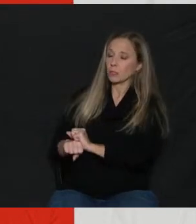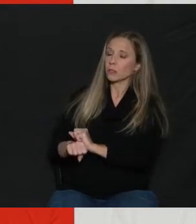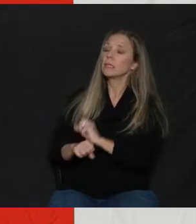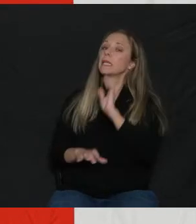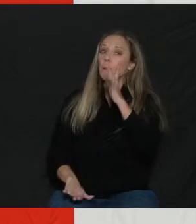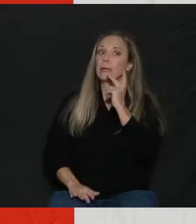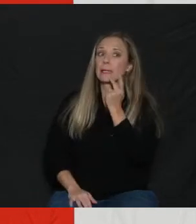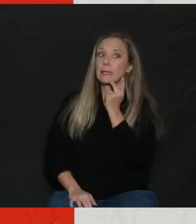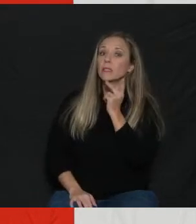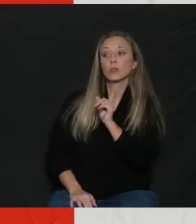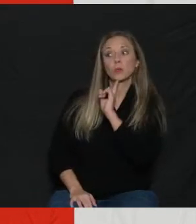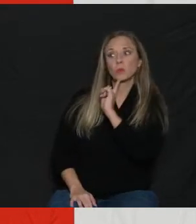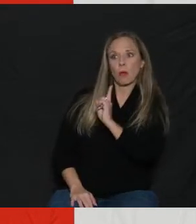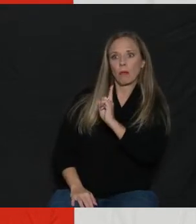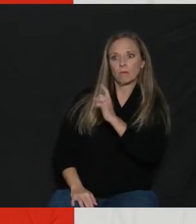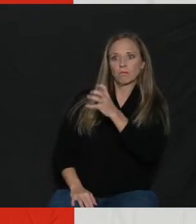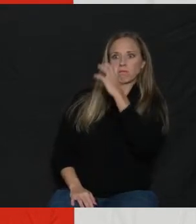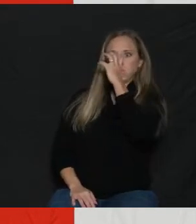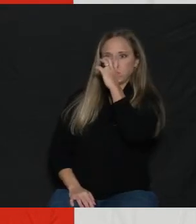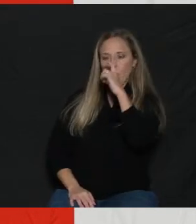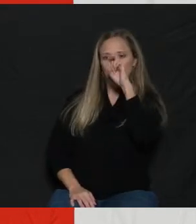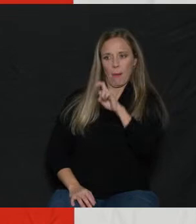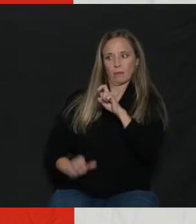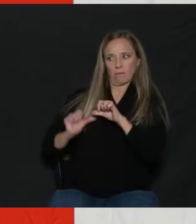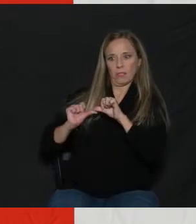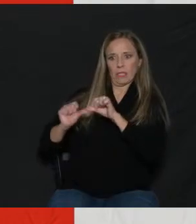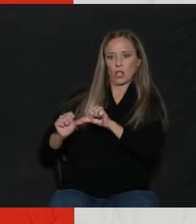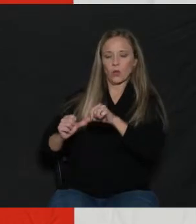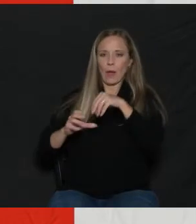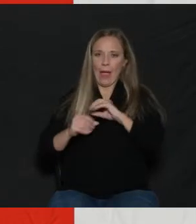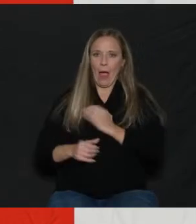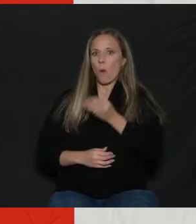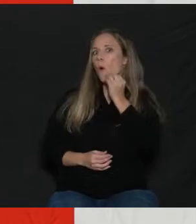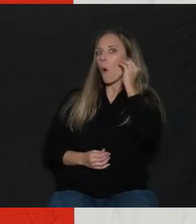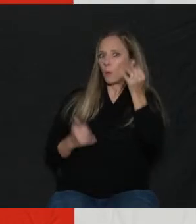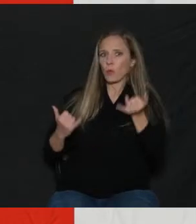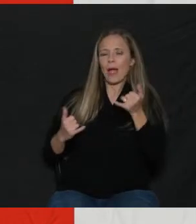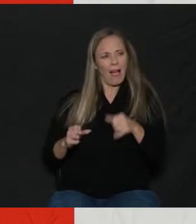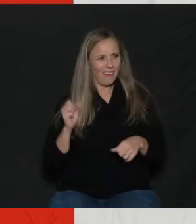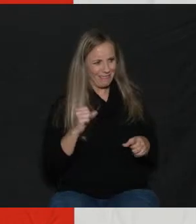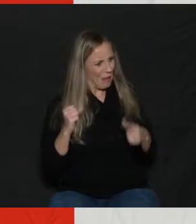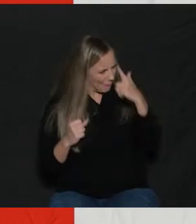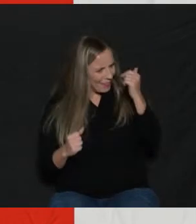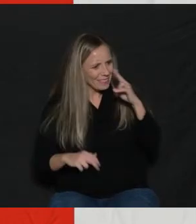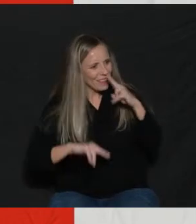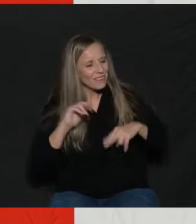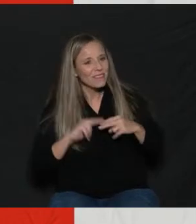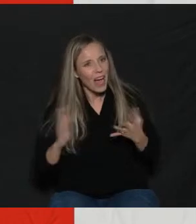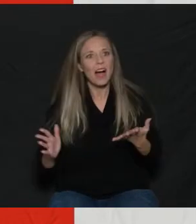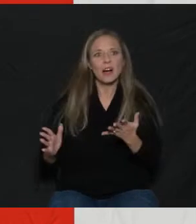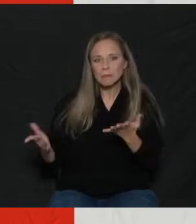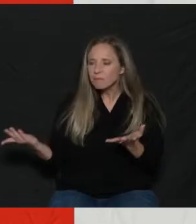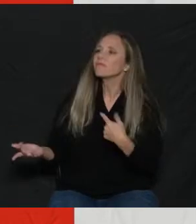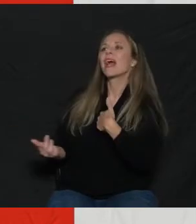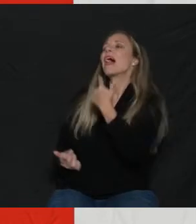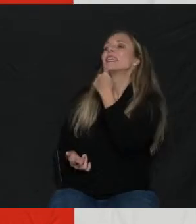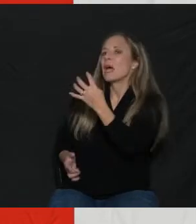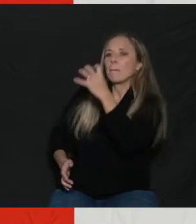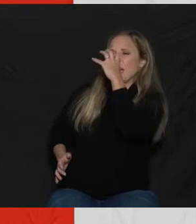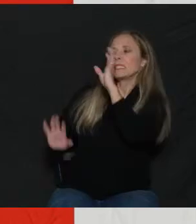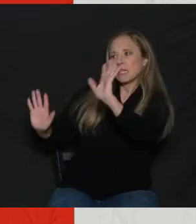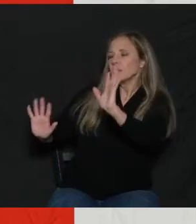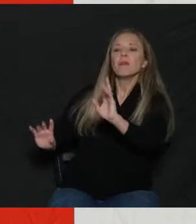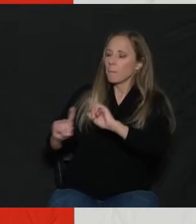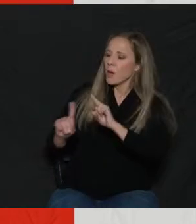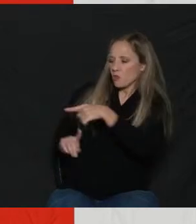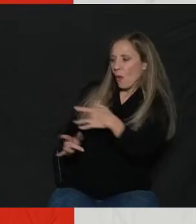we continue those traditions on in the home today. Yes, because they're so fun. And I mean, well, I say first, let me militant, just but say you're Merry Christmas to excited